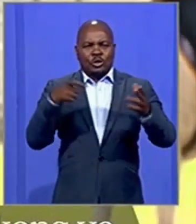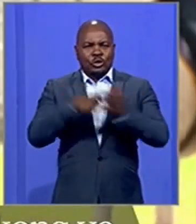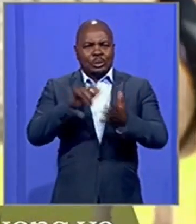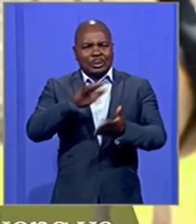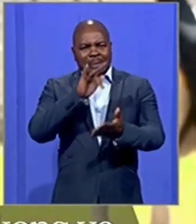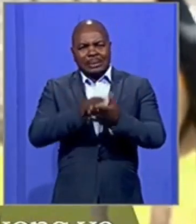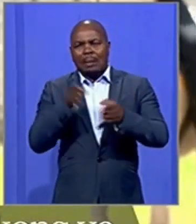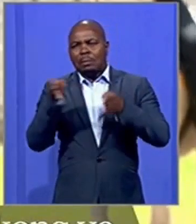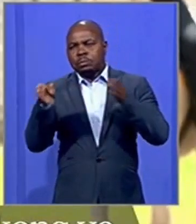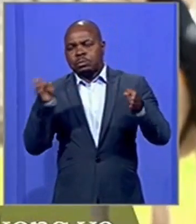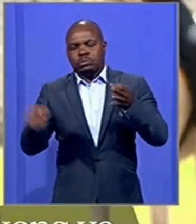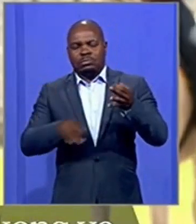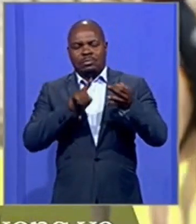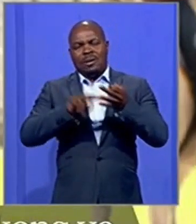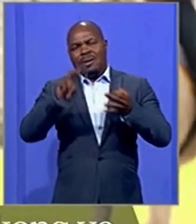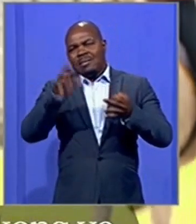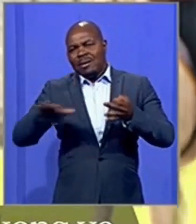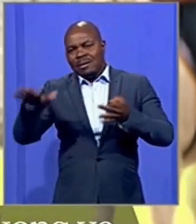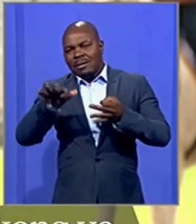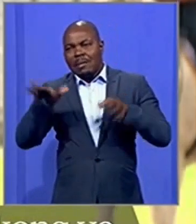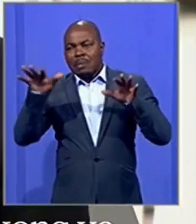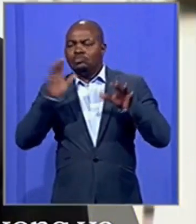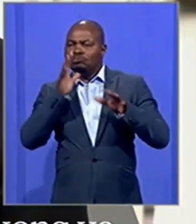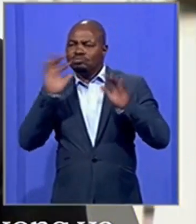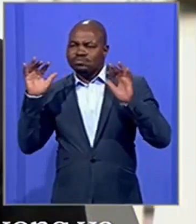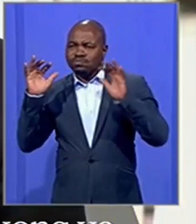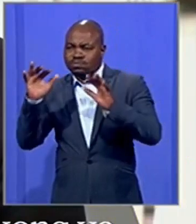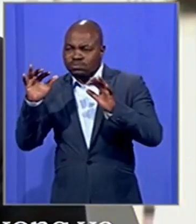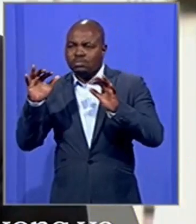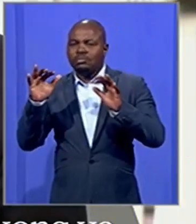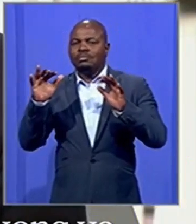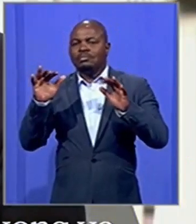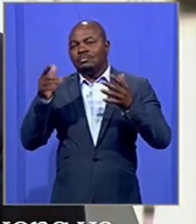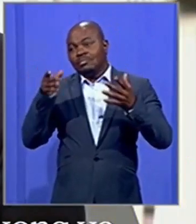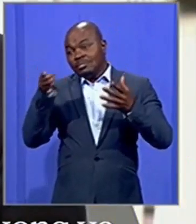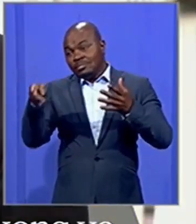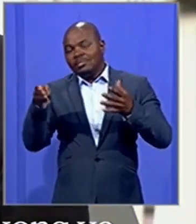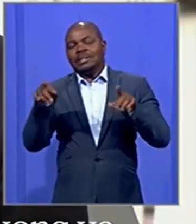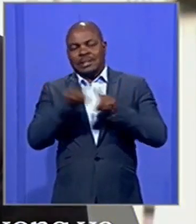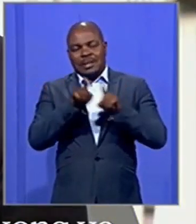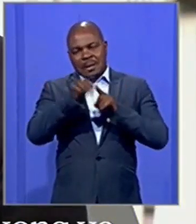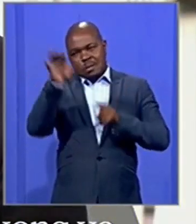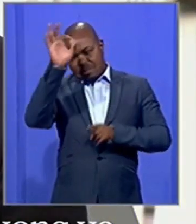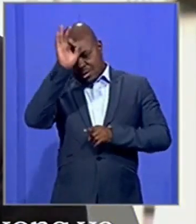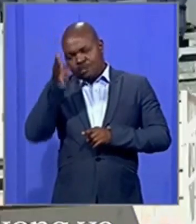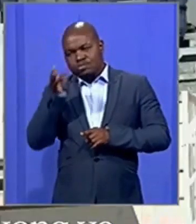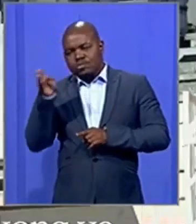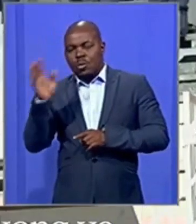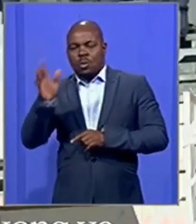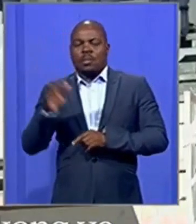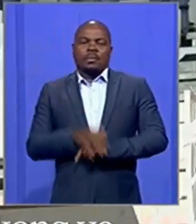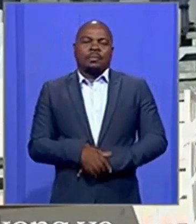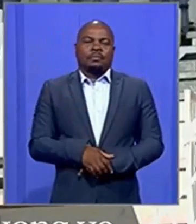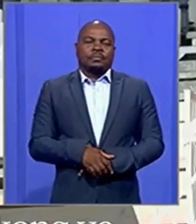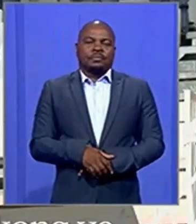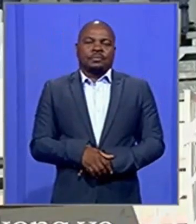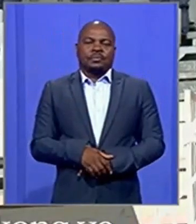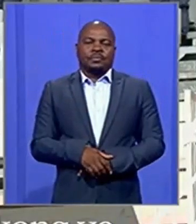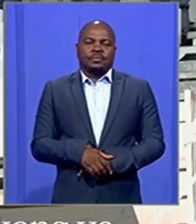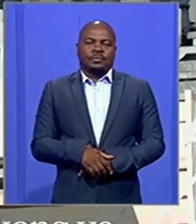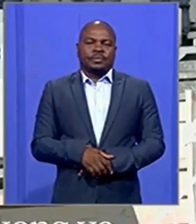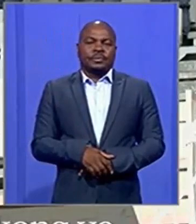and other areas with high concentration of our people and tourists. Fela seo ga se